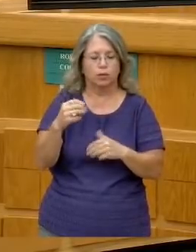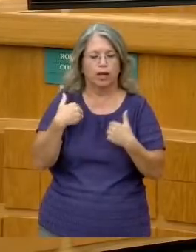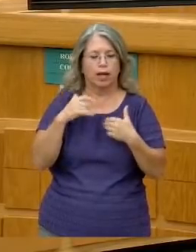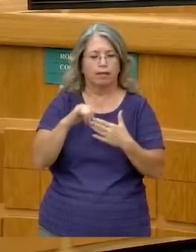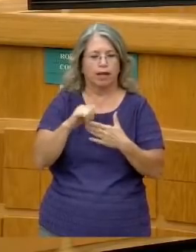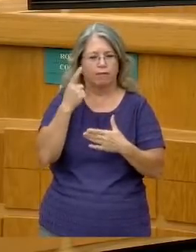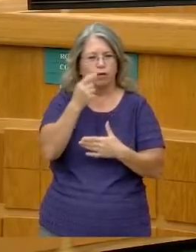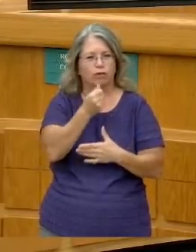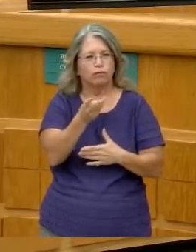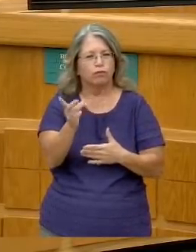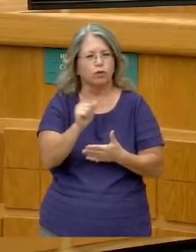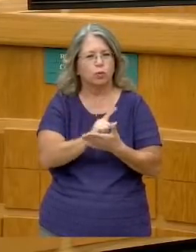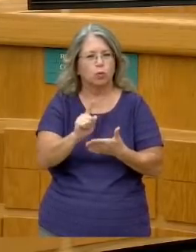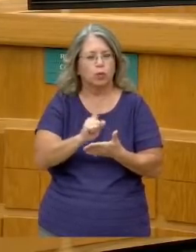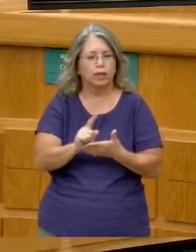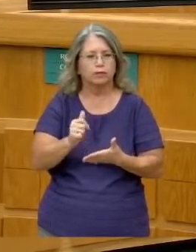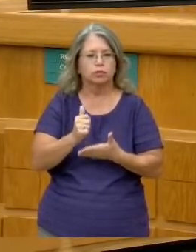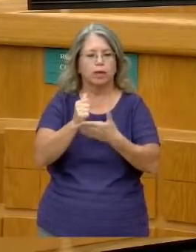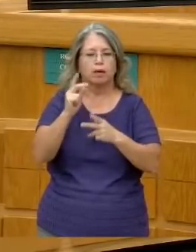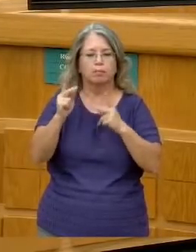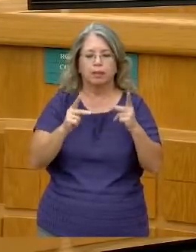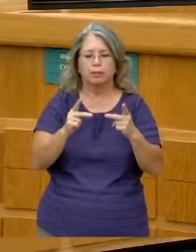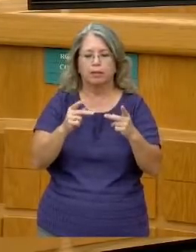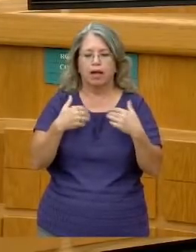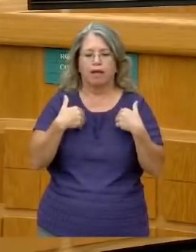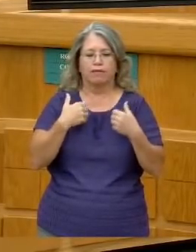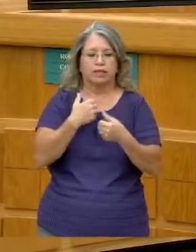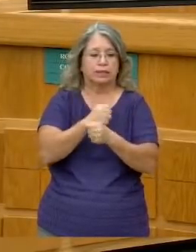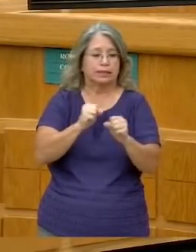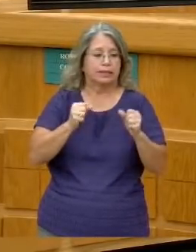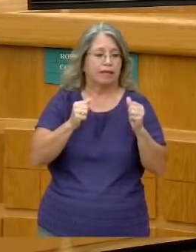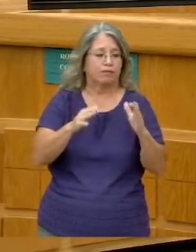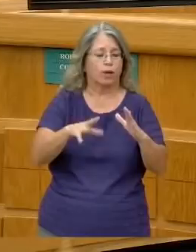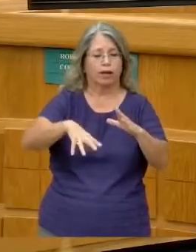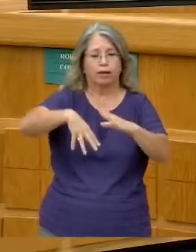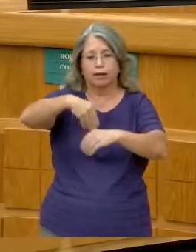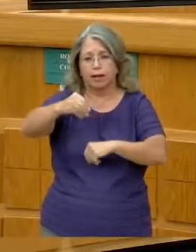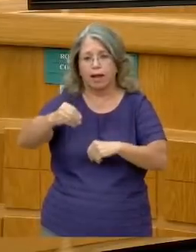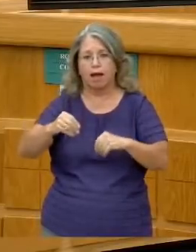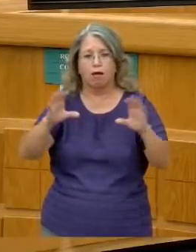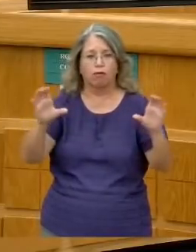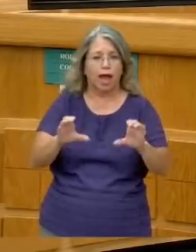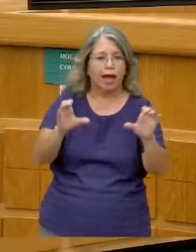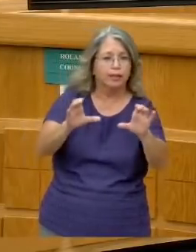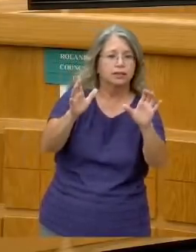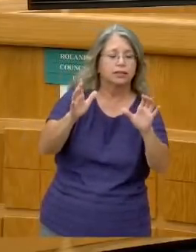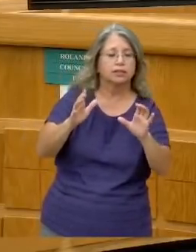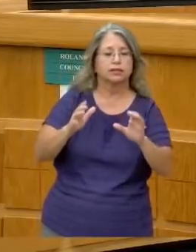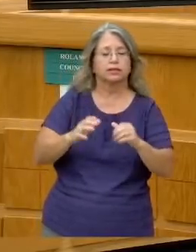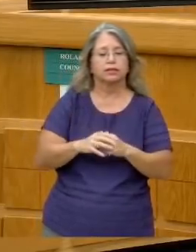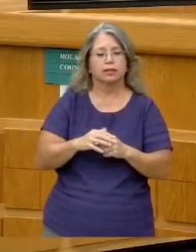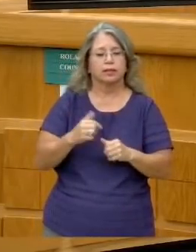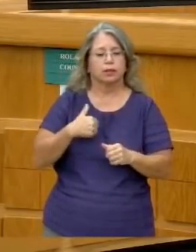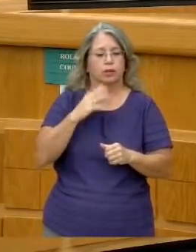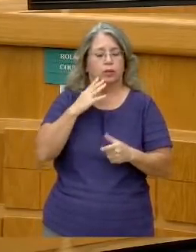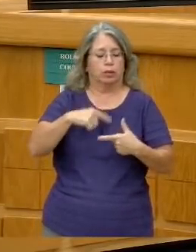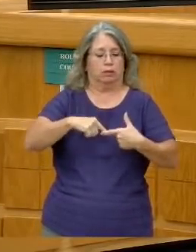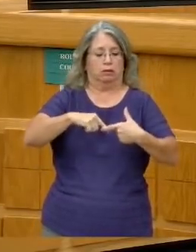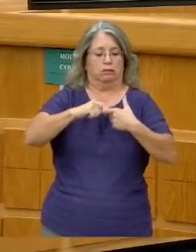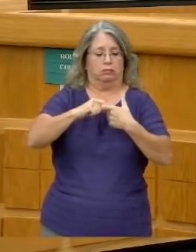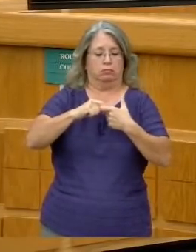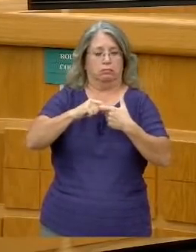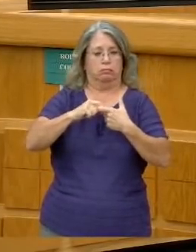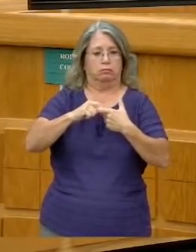as a way to get people in a safe way out and about and staying fit. And we're going to postpone that